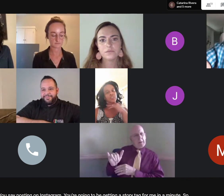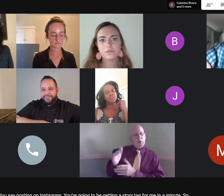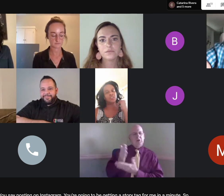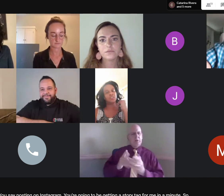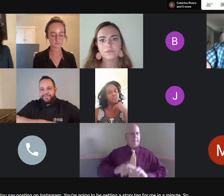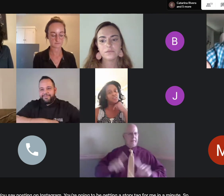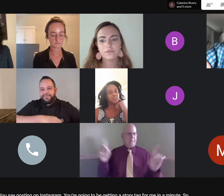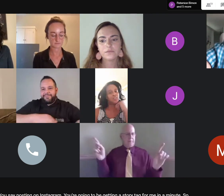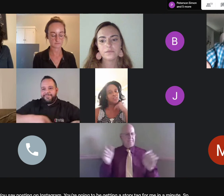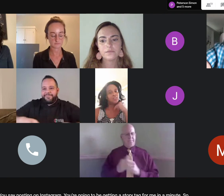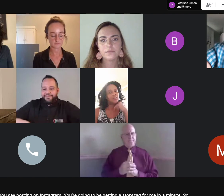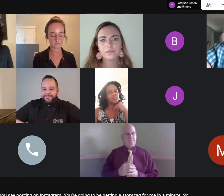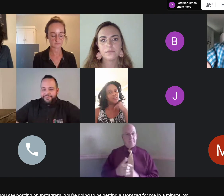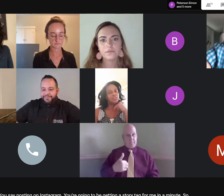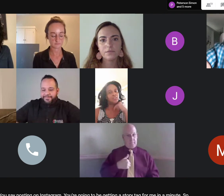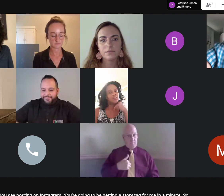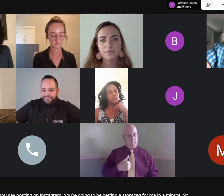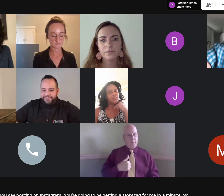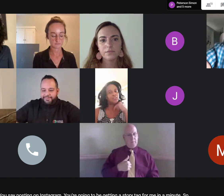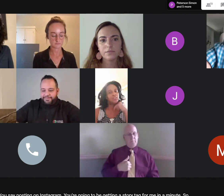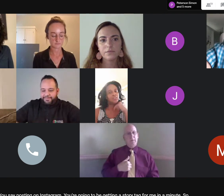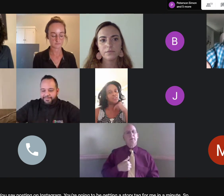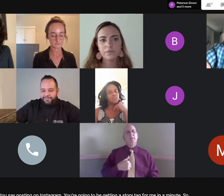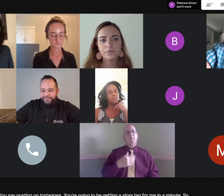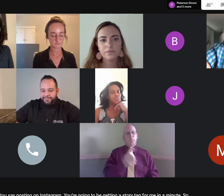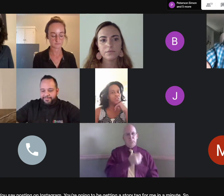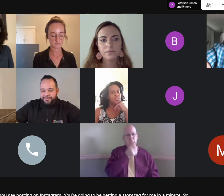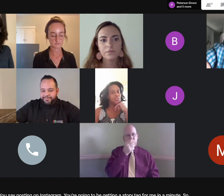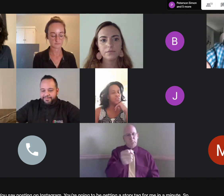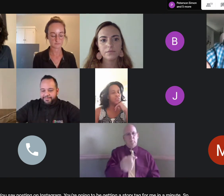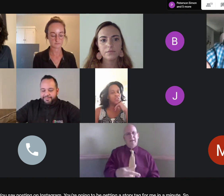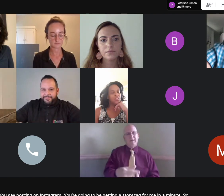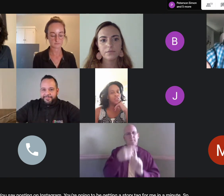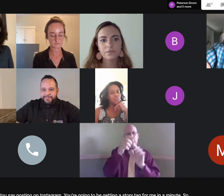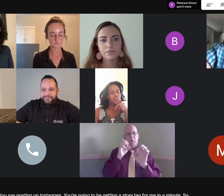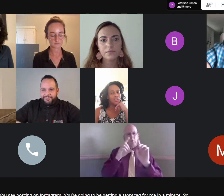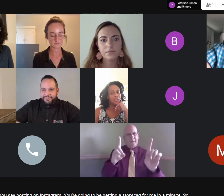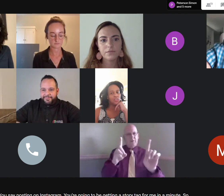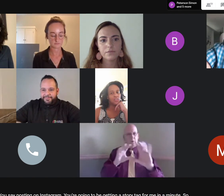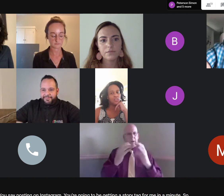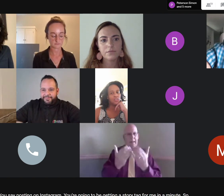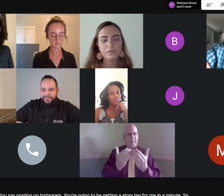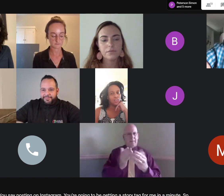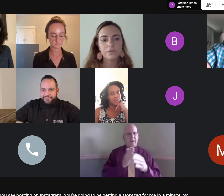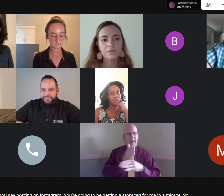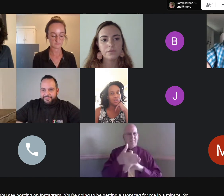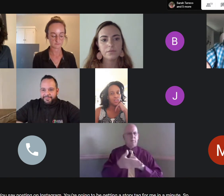I was placed into a special education classroom after losing my hearing.